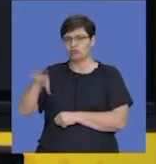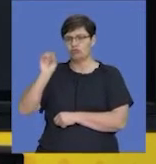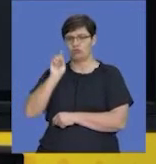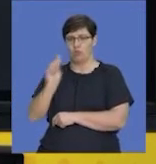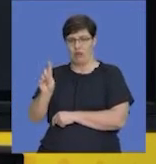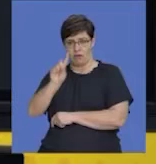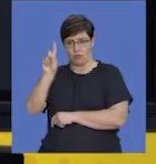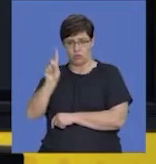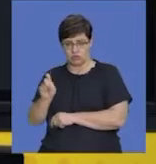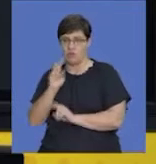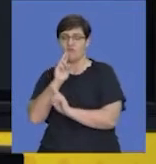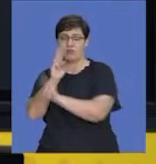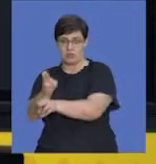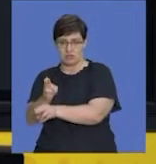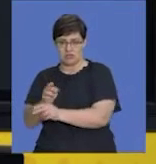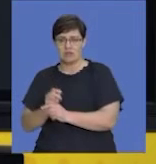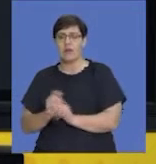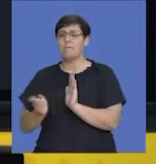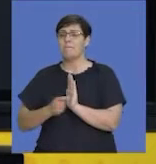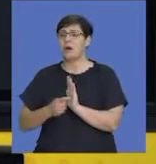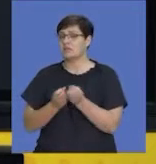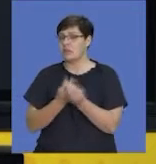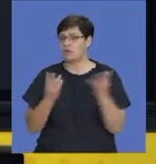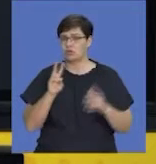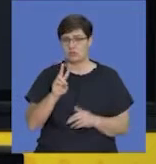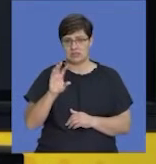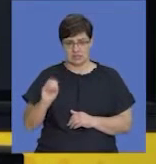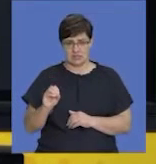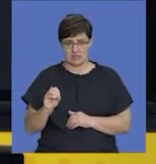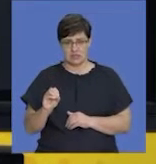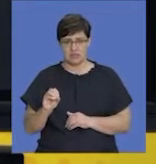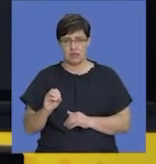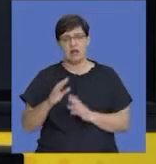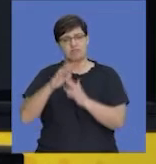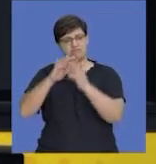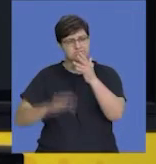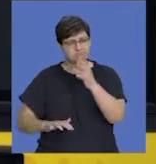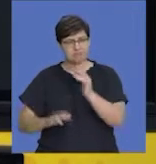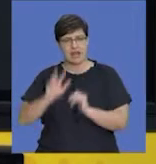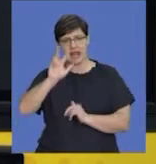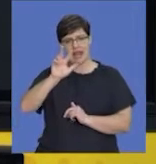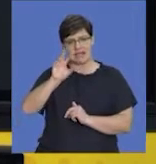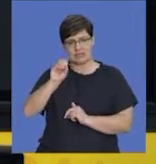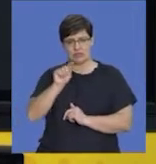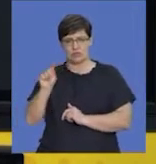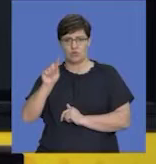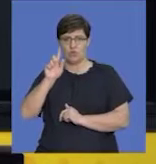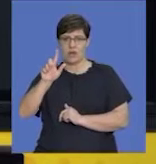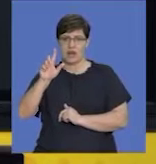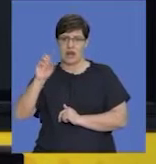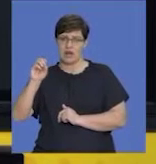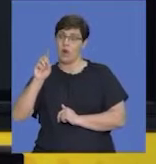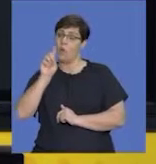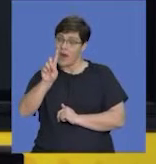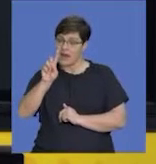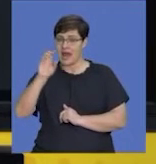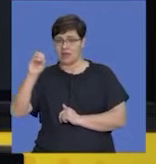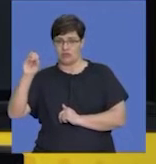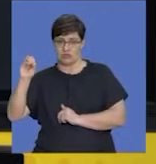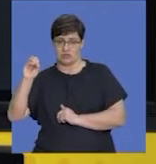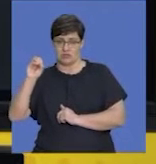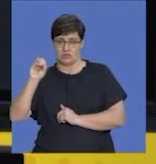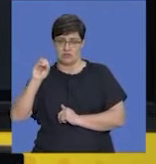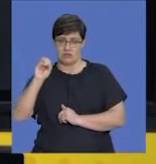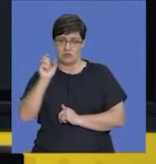respond to, and there it is just 20 marks, and the length of your response there is 80 to 100 words. So your